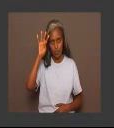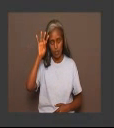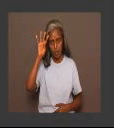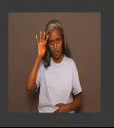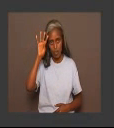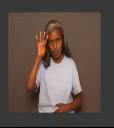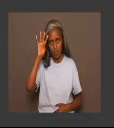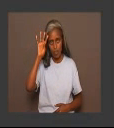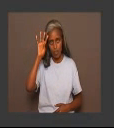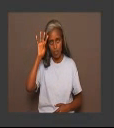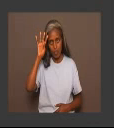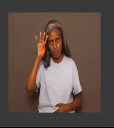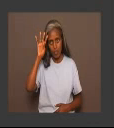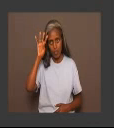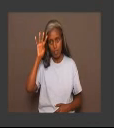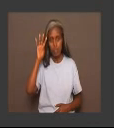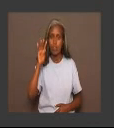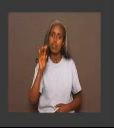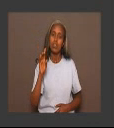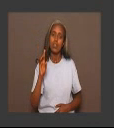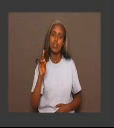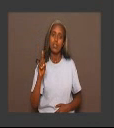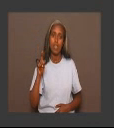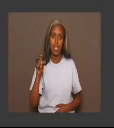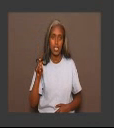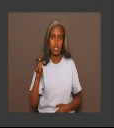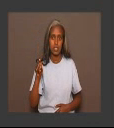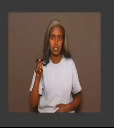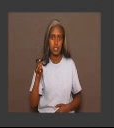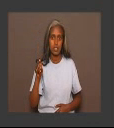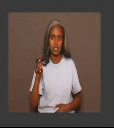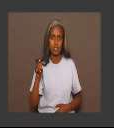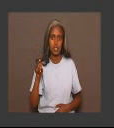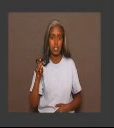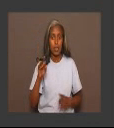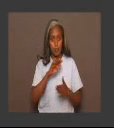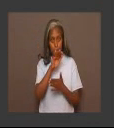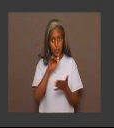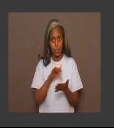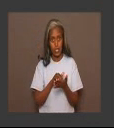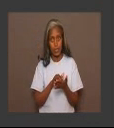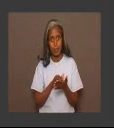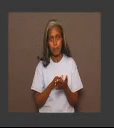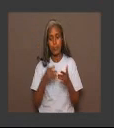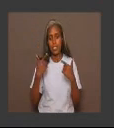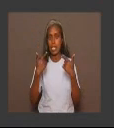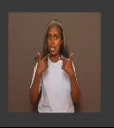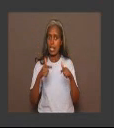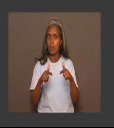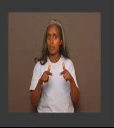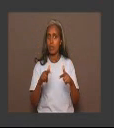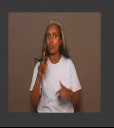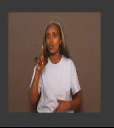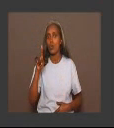the power of 4 dx between the limits